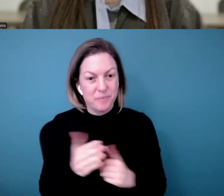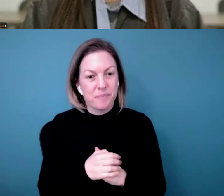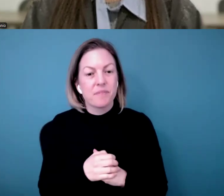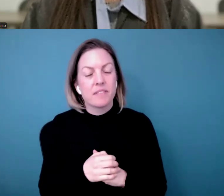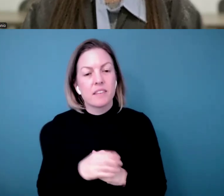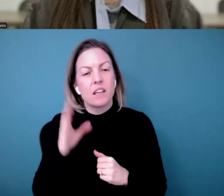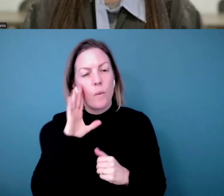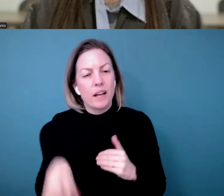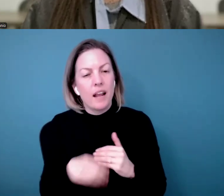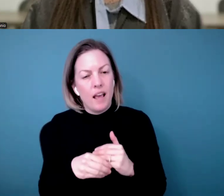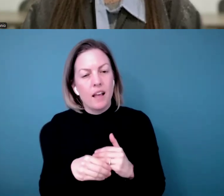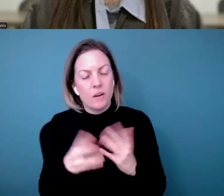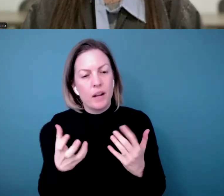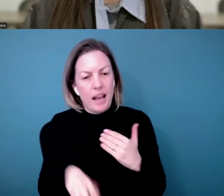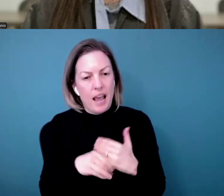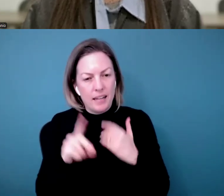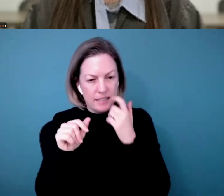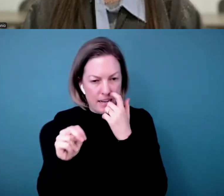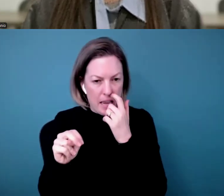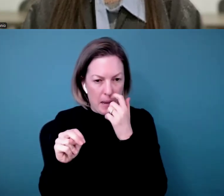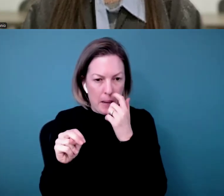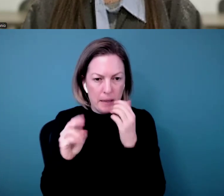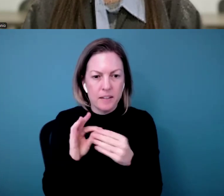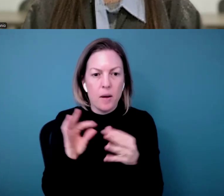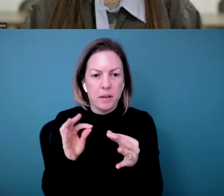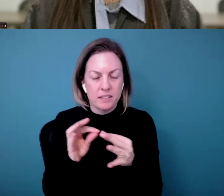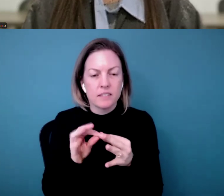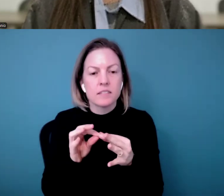on Dan's comment to say that